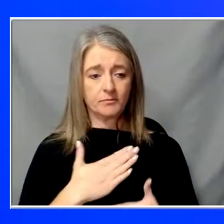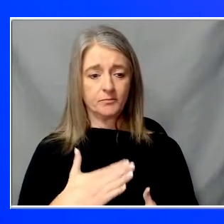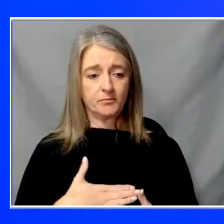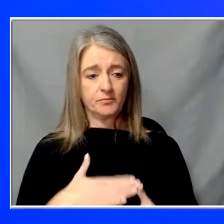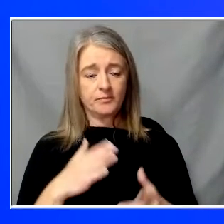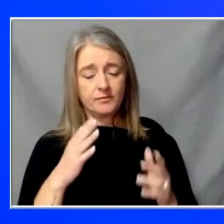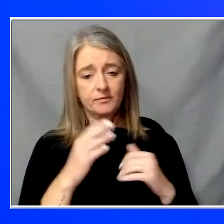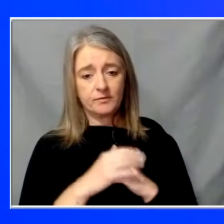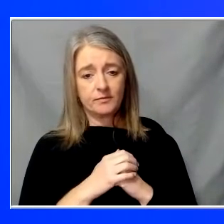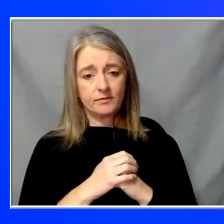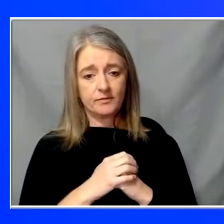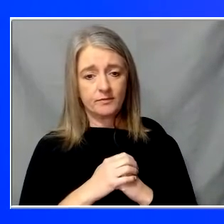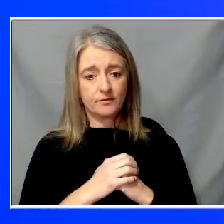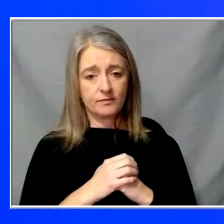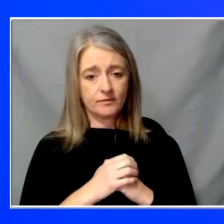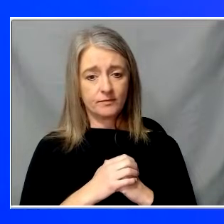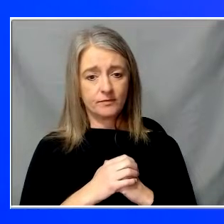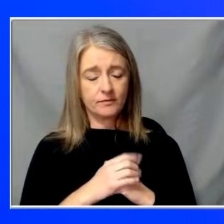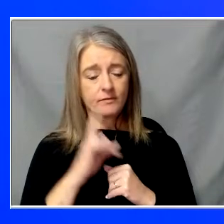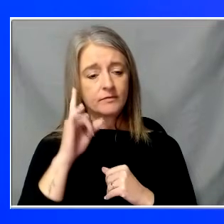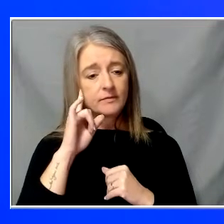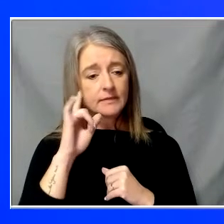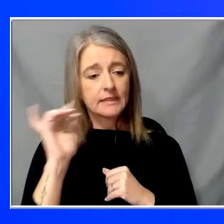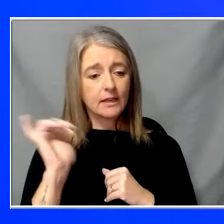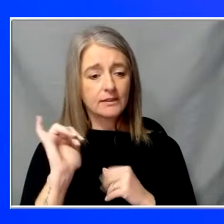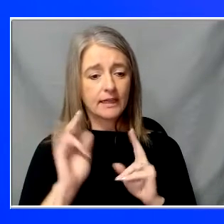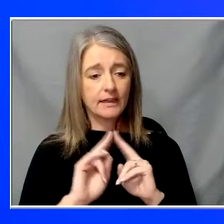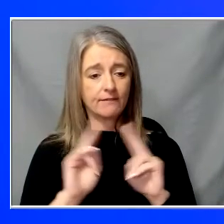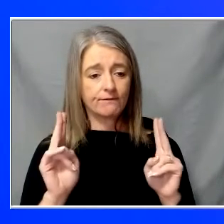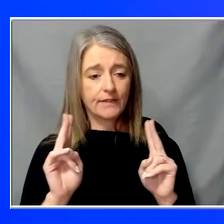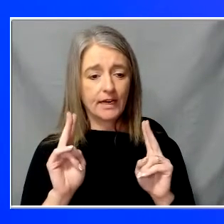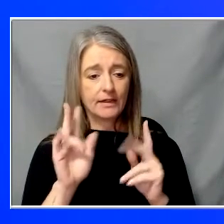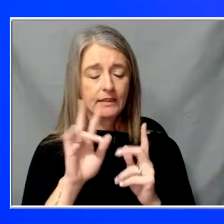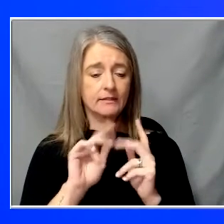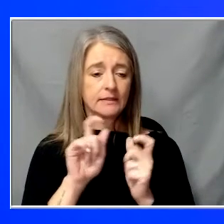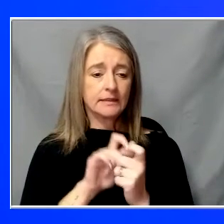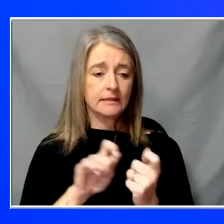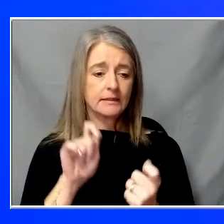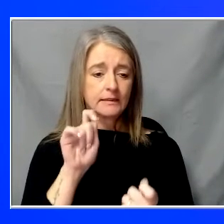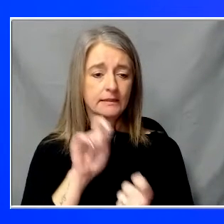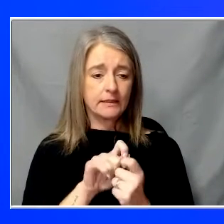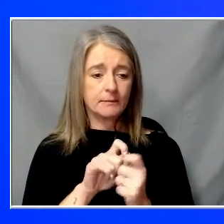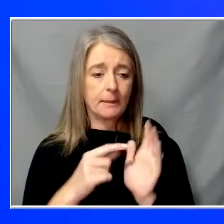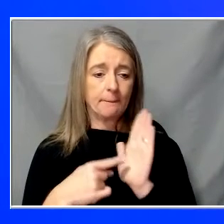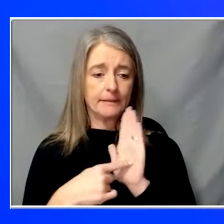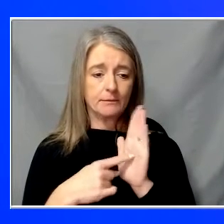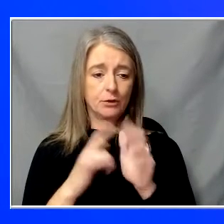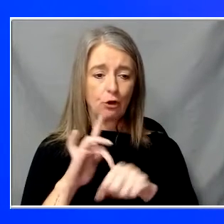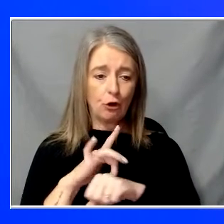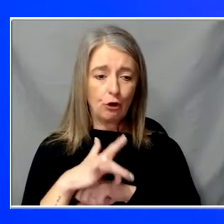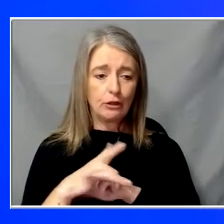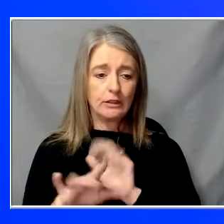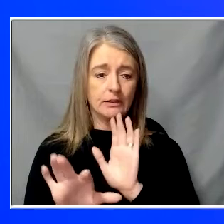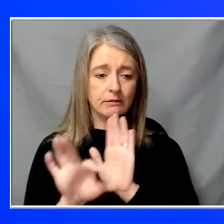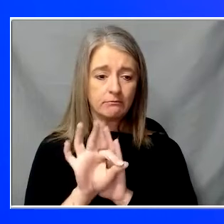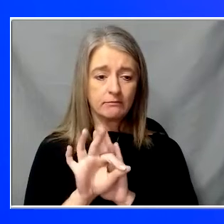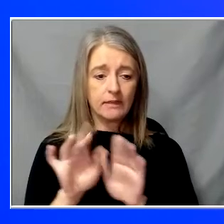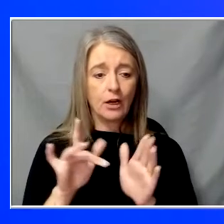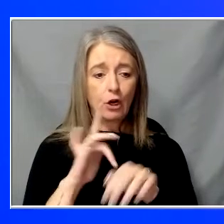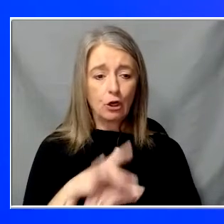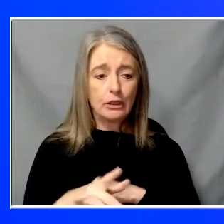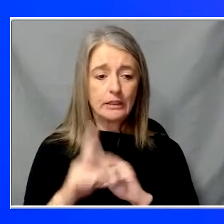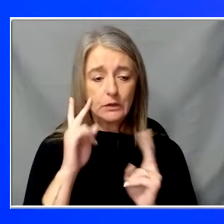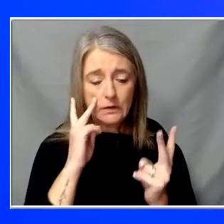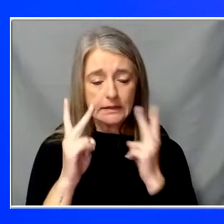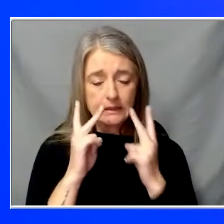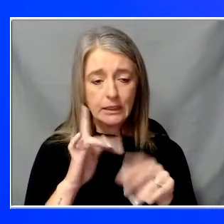attention to this. It sounds like very unspecific symptoms. The early you have a warning sign, the better you find